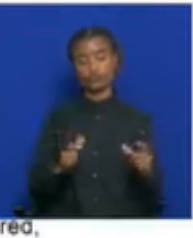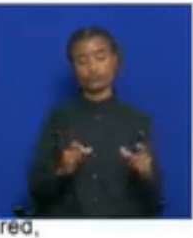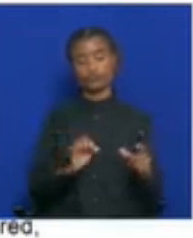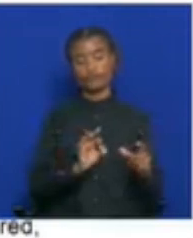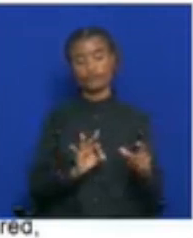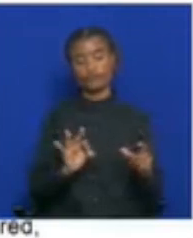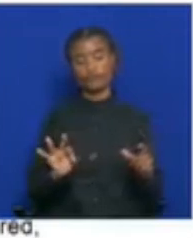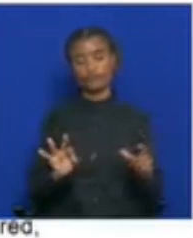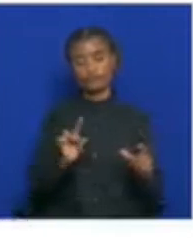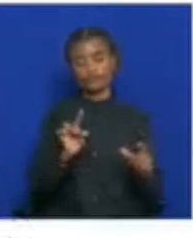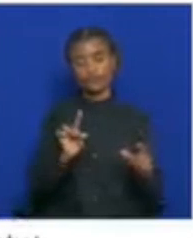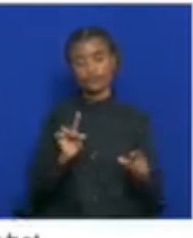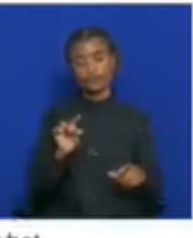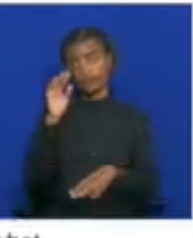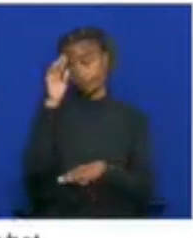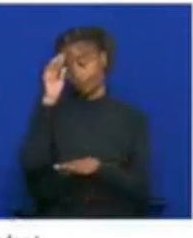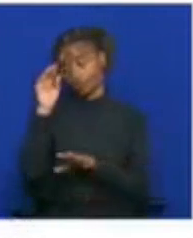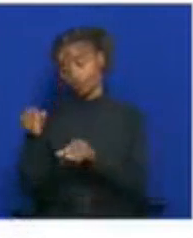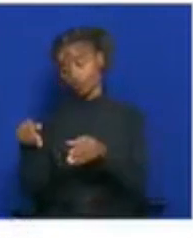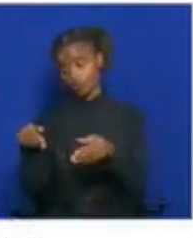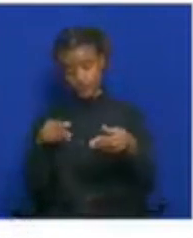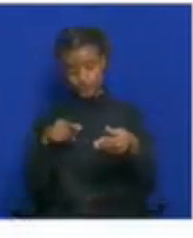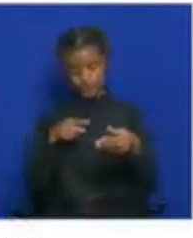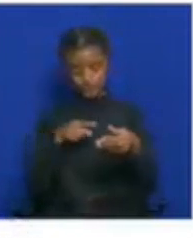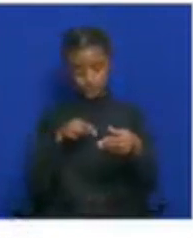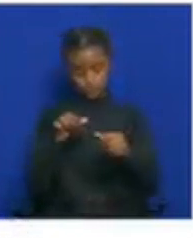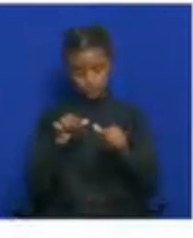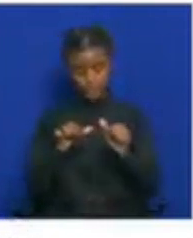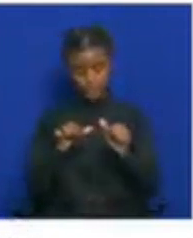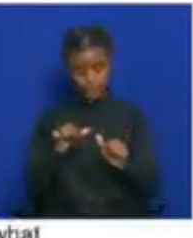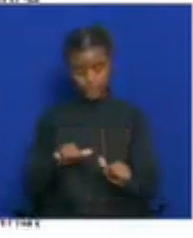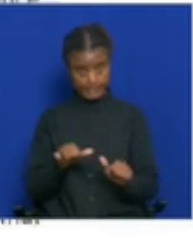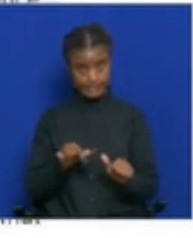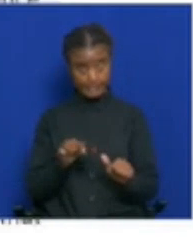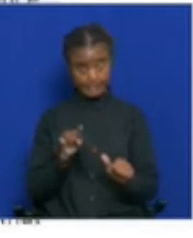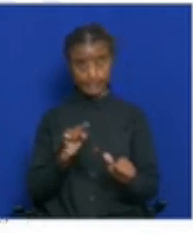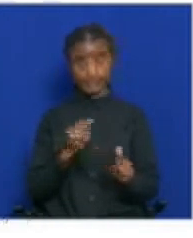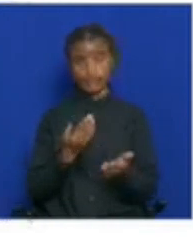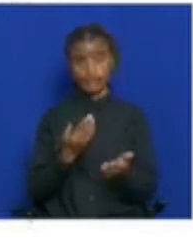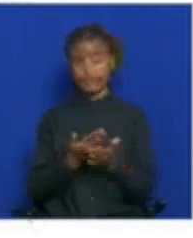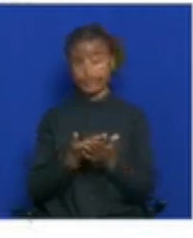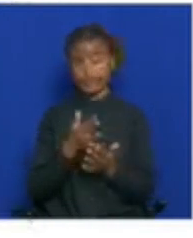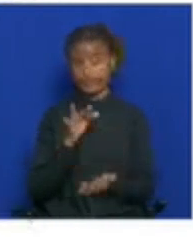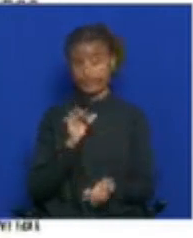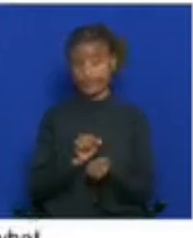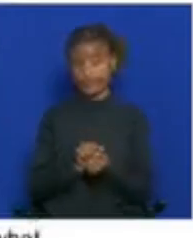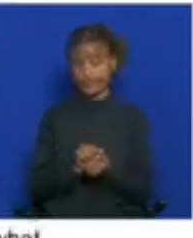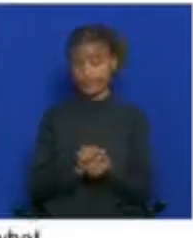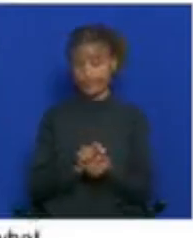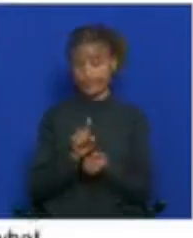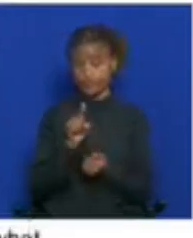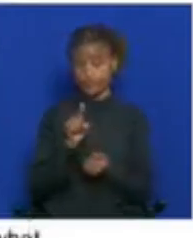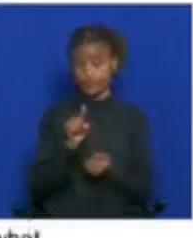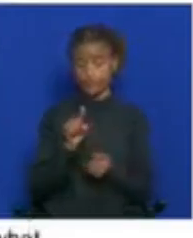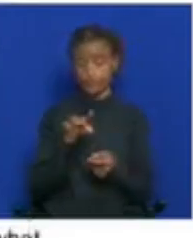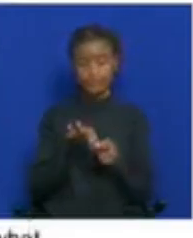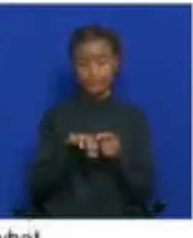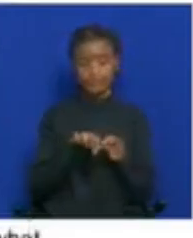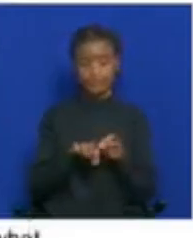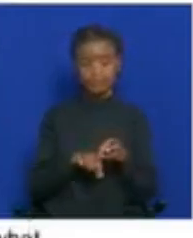Do you just want to summarize fairly quickly what your findings were when you read the